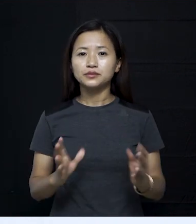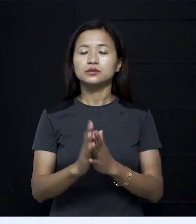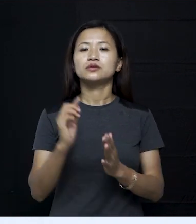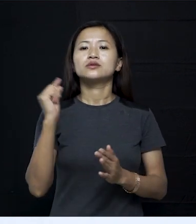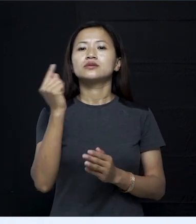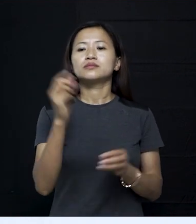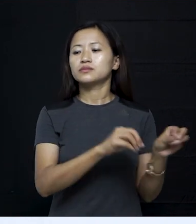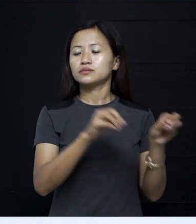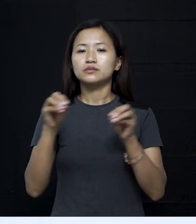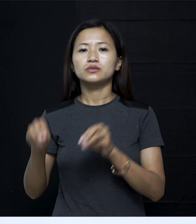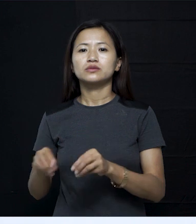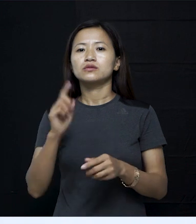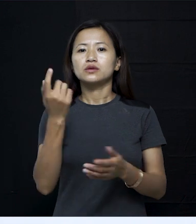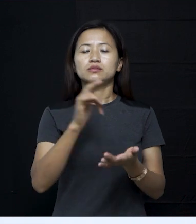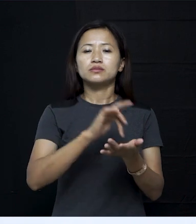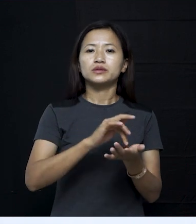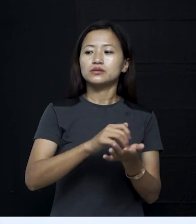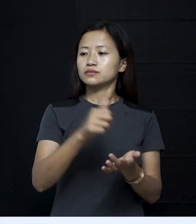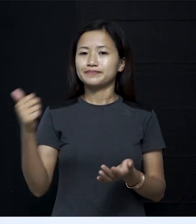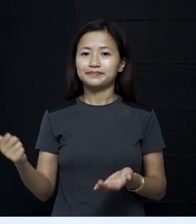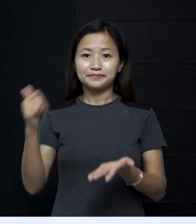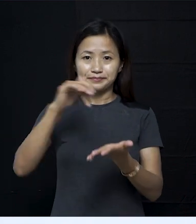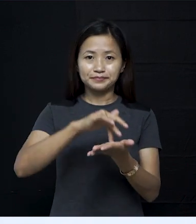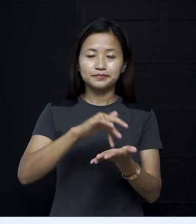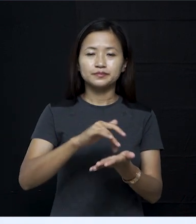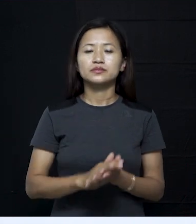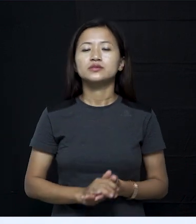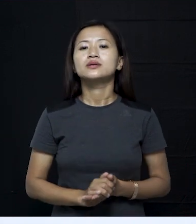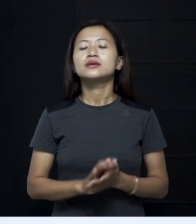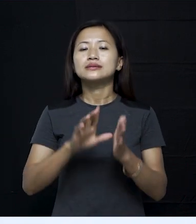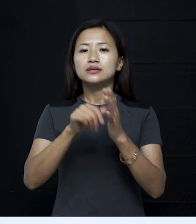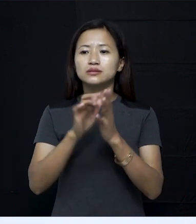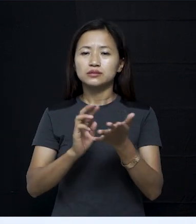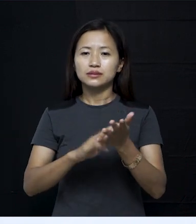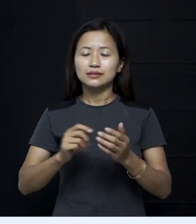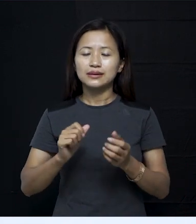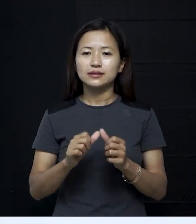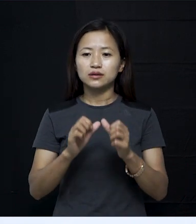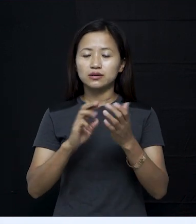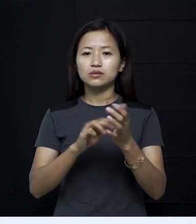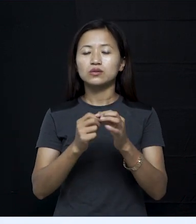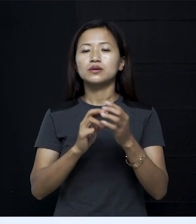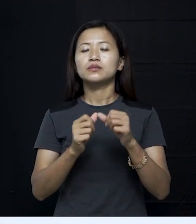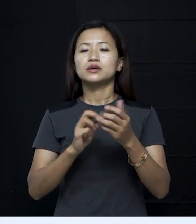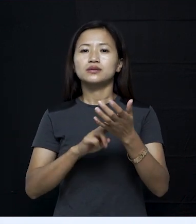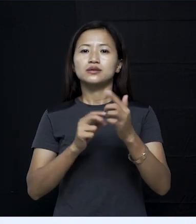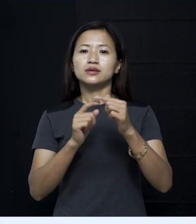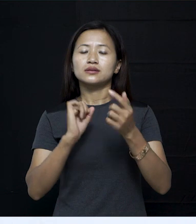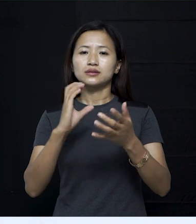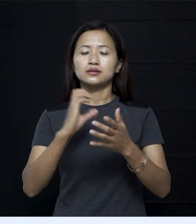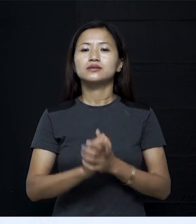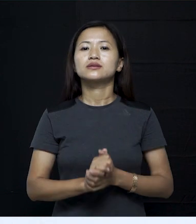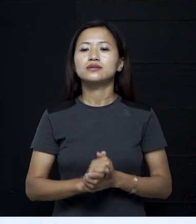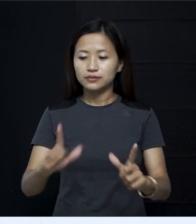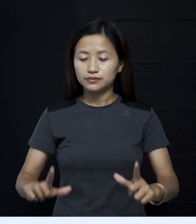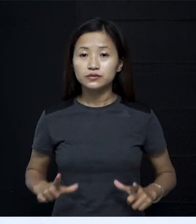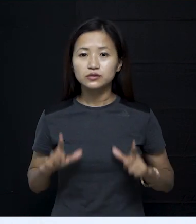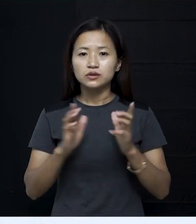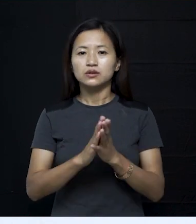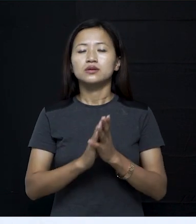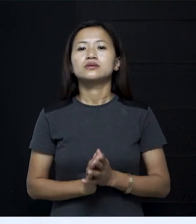used to move from one place to another place. They led a nomadic life, and the reason why they led a nomadic